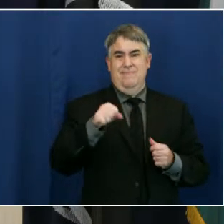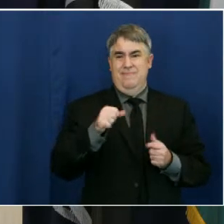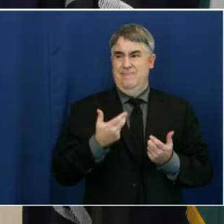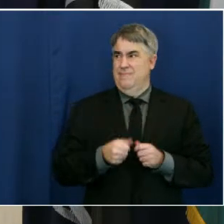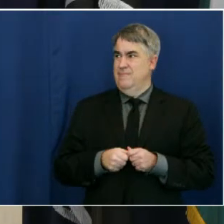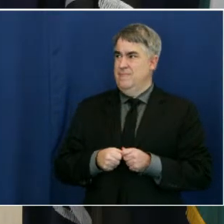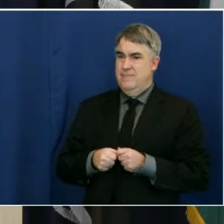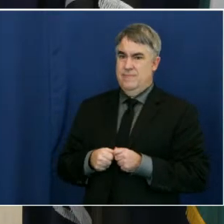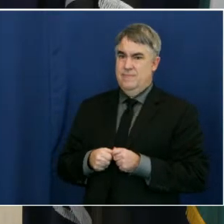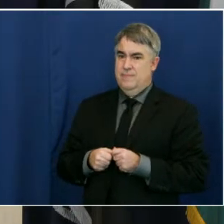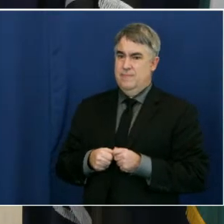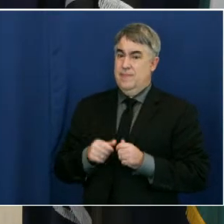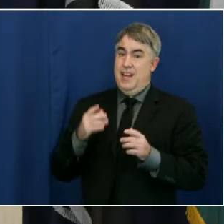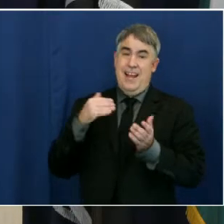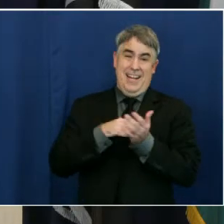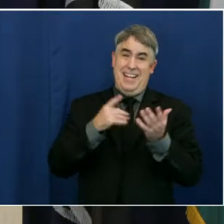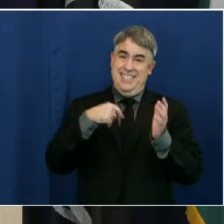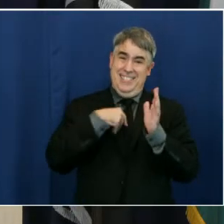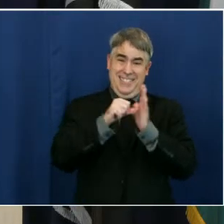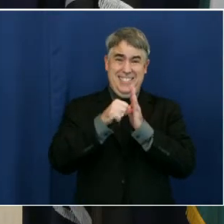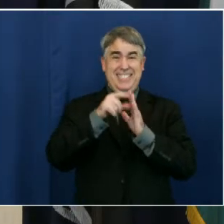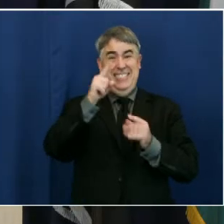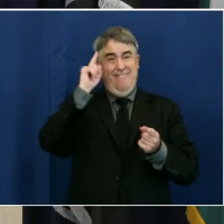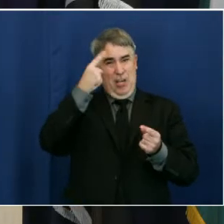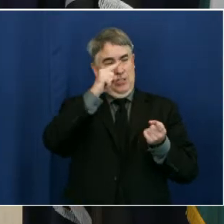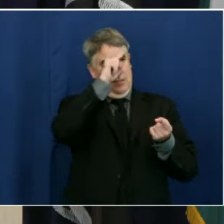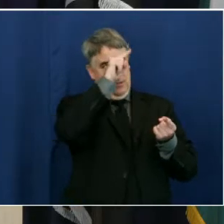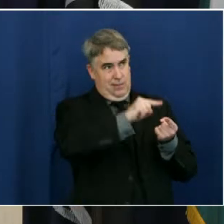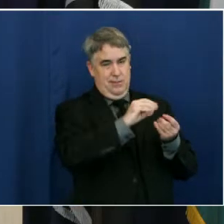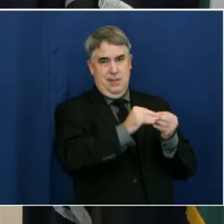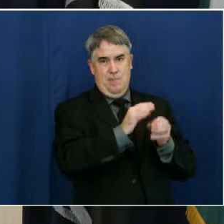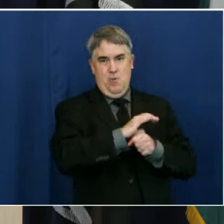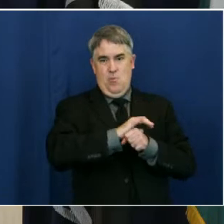the pressure on the hospitals, get people vaccinated, are all